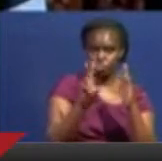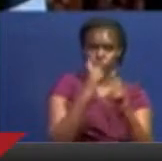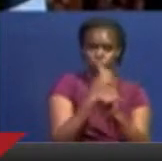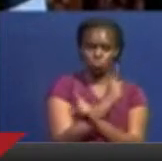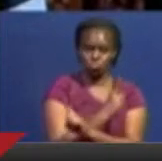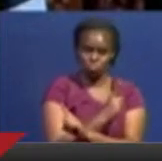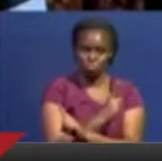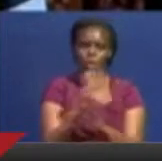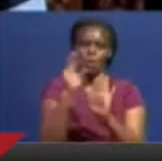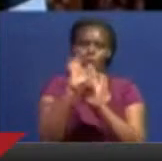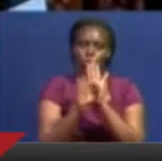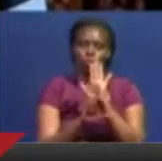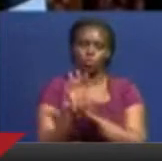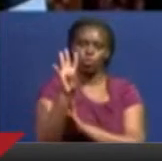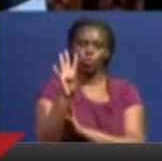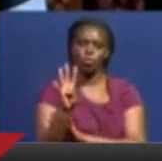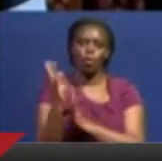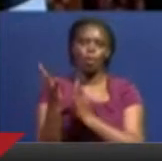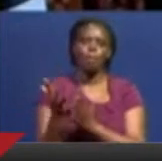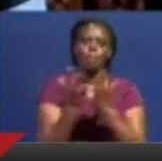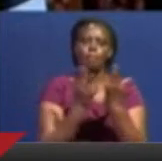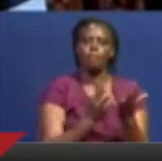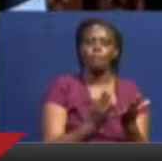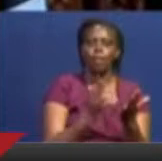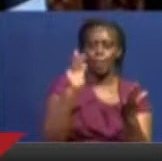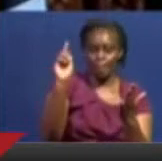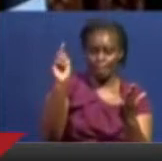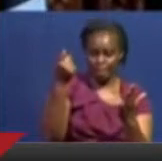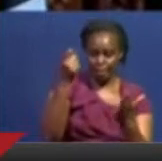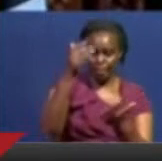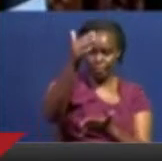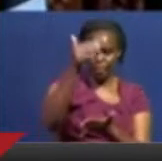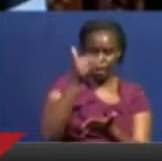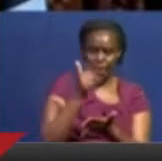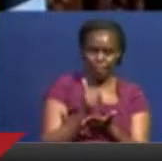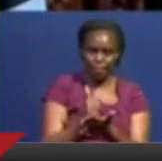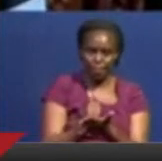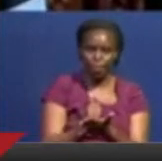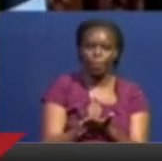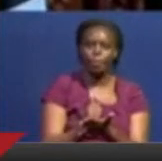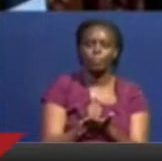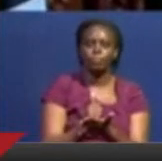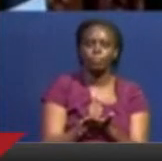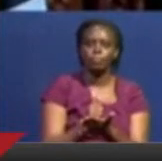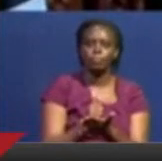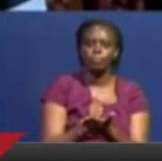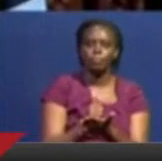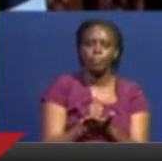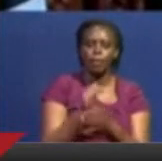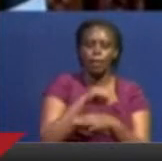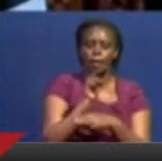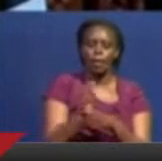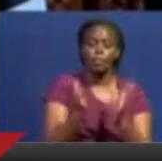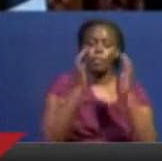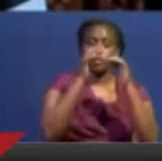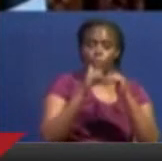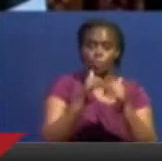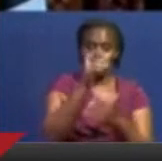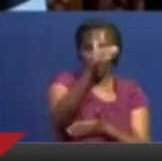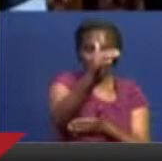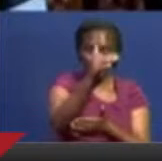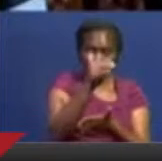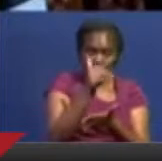132(4) of the Constitution, which provides that the President shall nominate and, with the approval of the National Assembly,